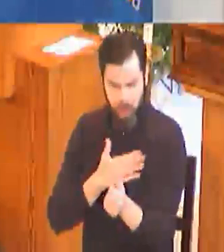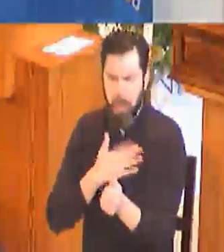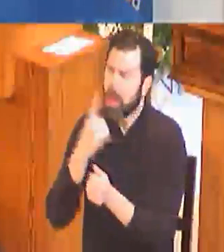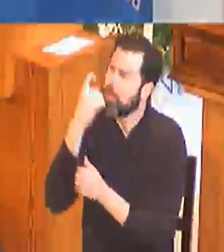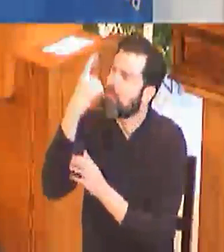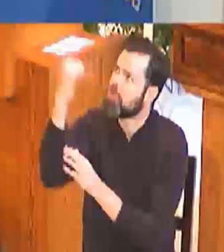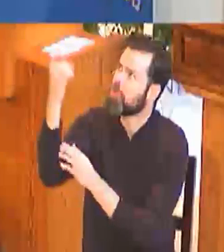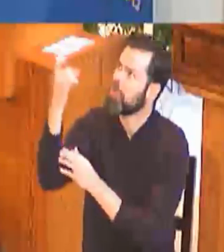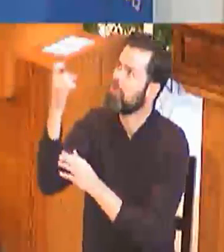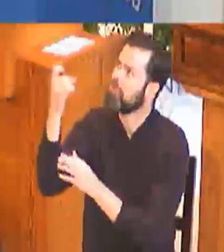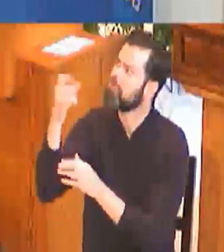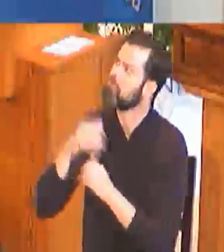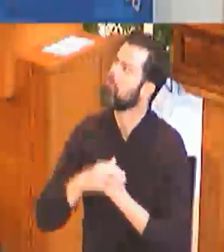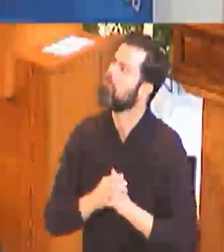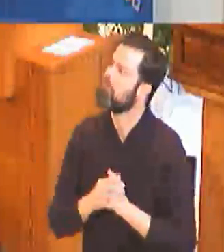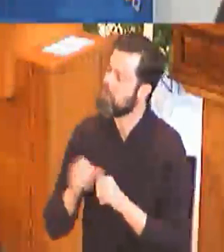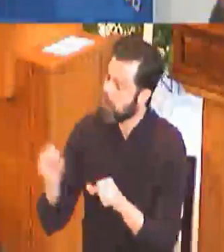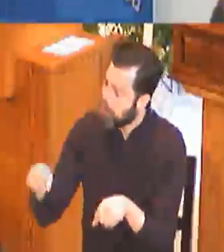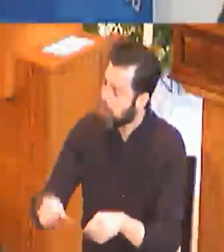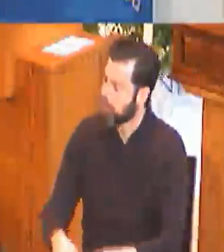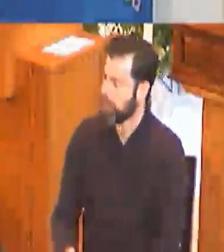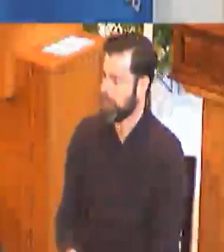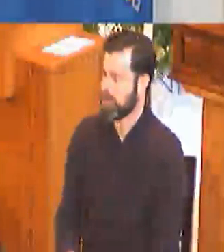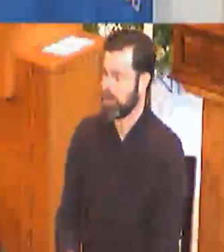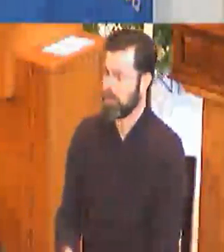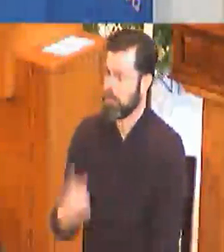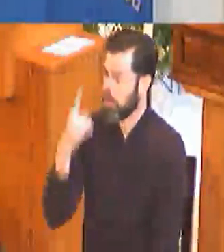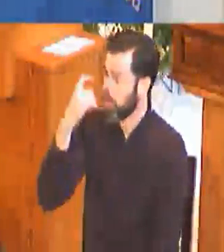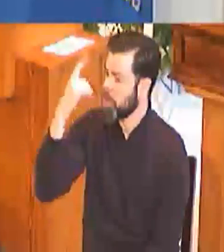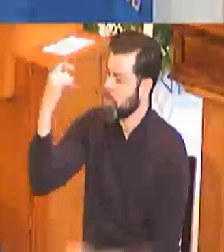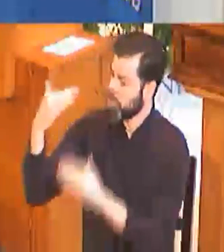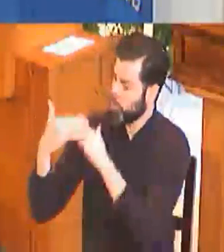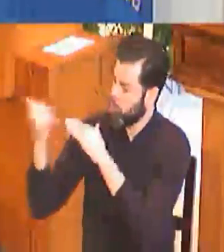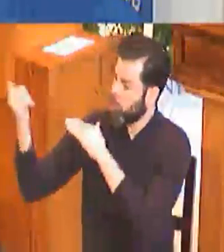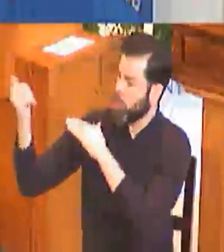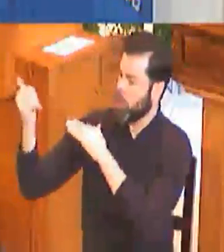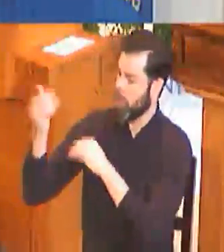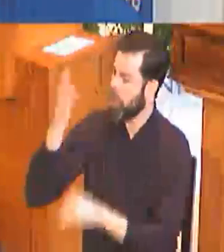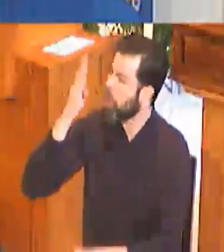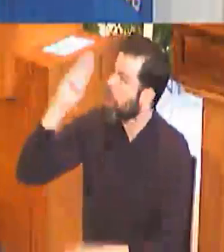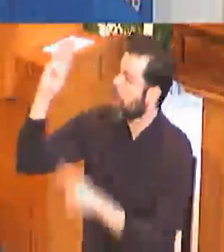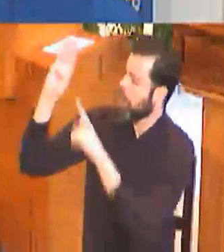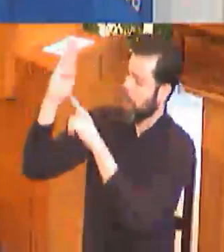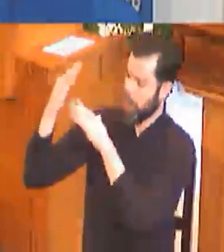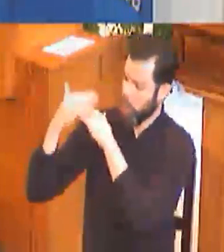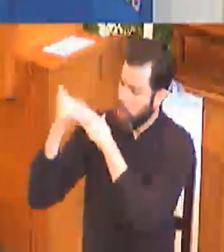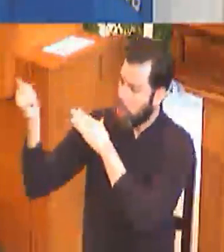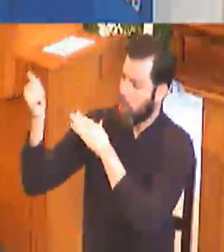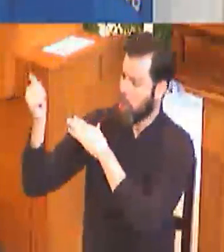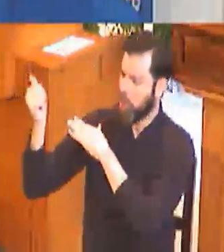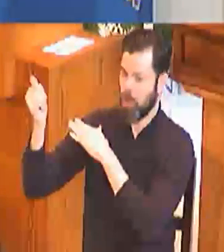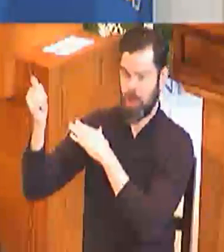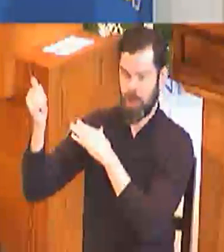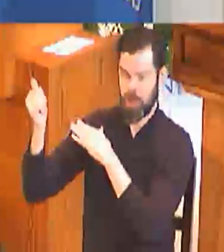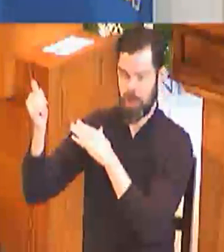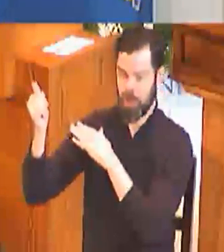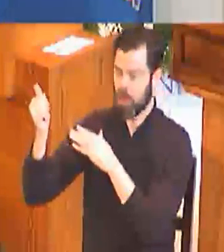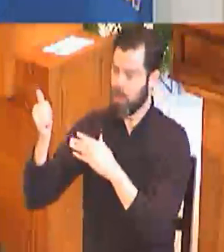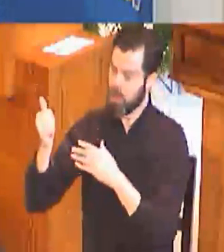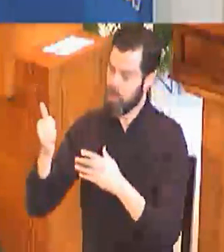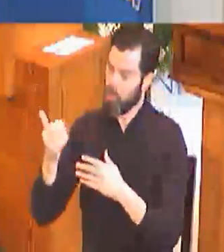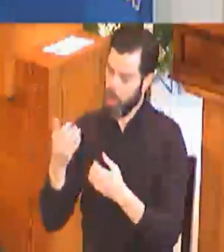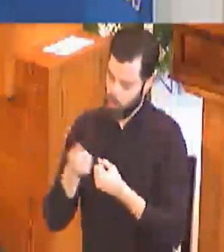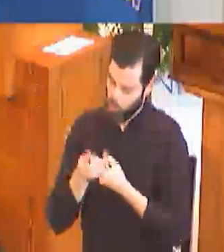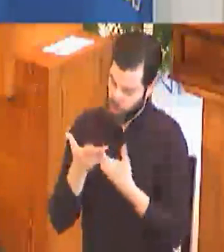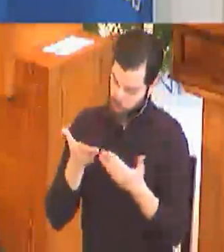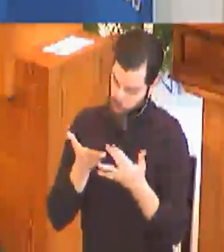dreams. That your dreams are calling you, that it's God calling to express through